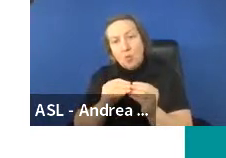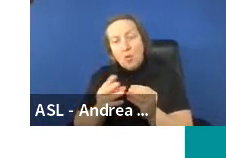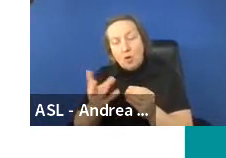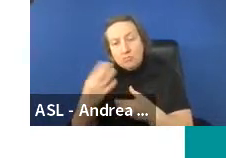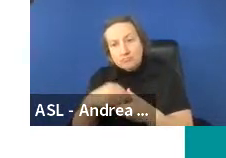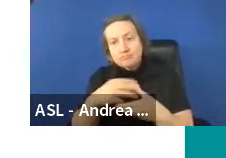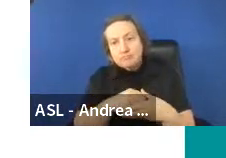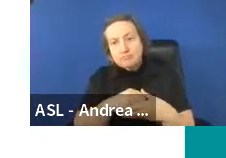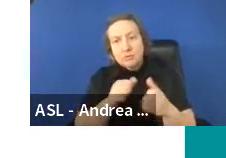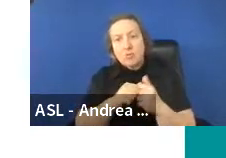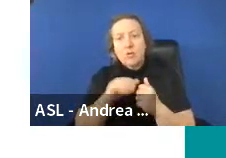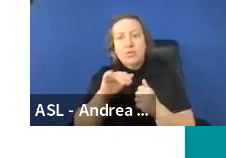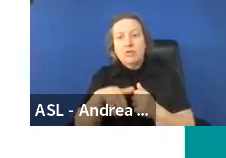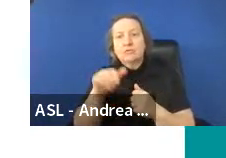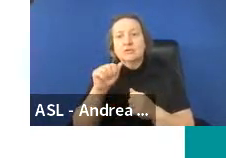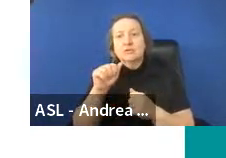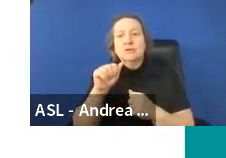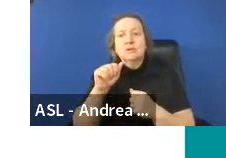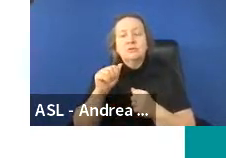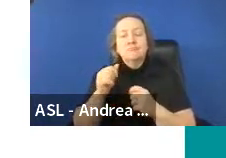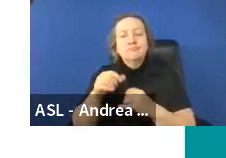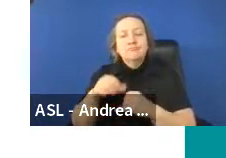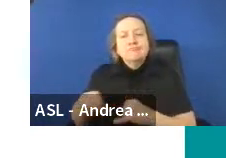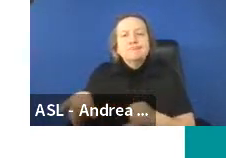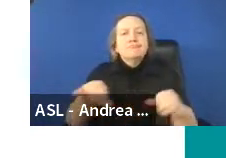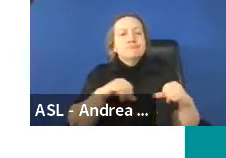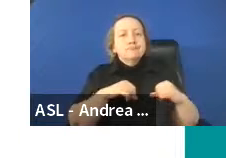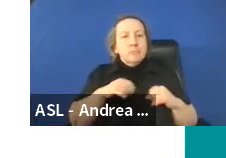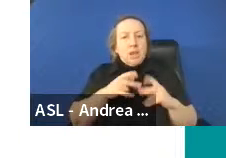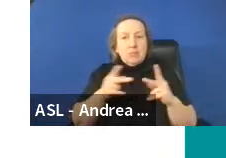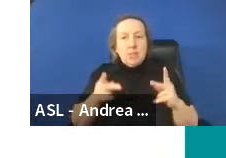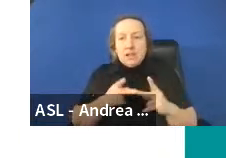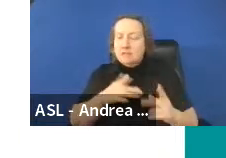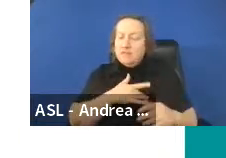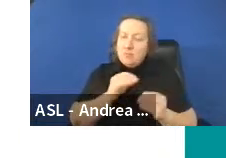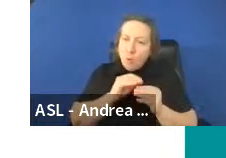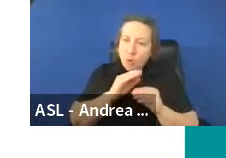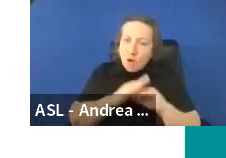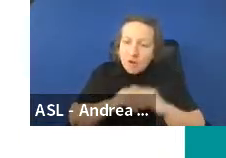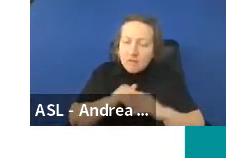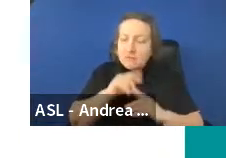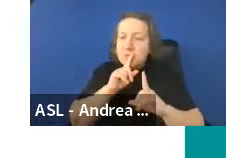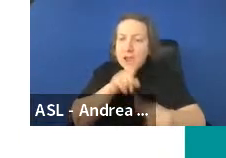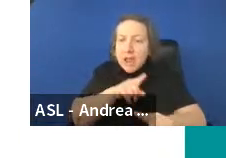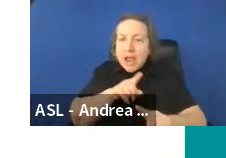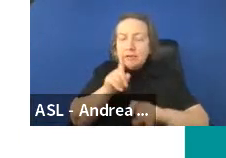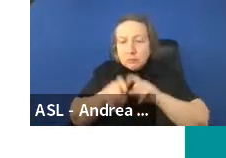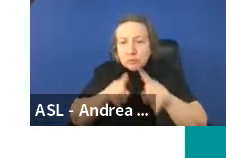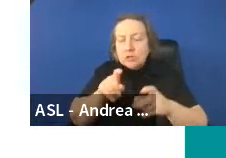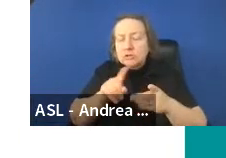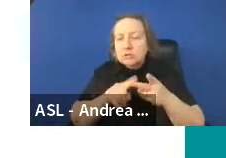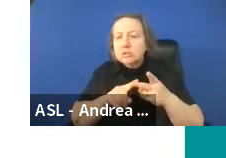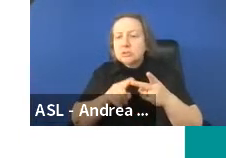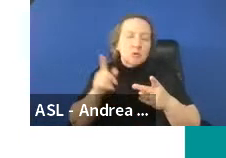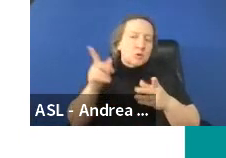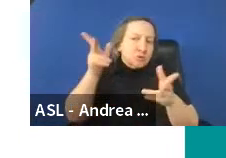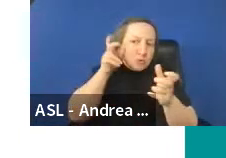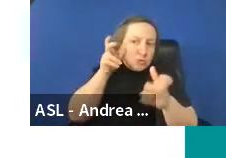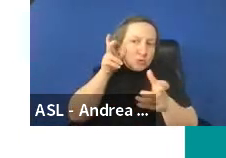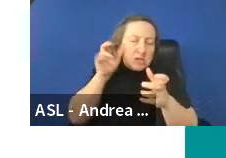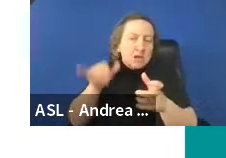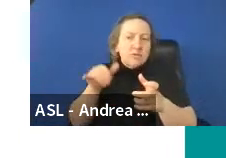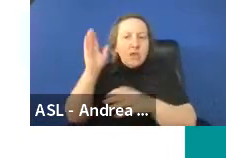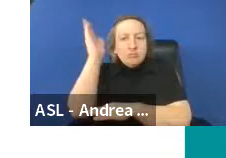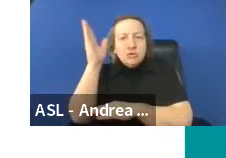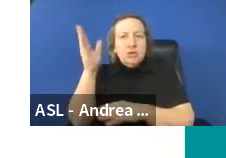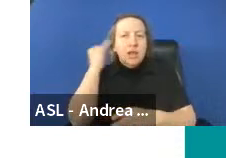these affinity spaces, saying that they felt more comfortable to answer questions, to hear the presentation when they